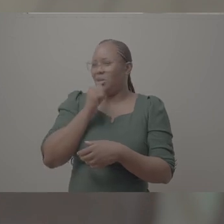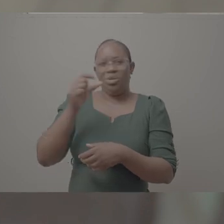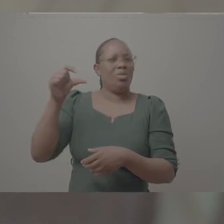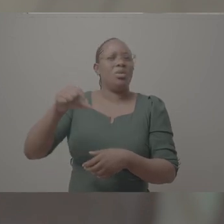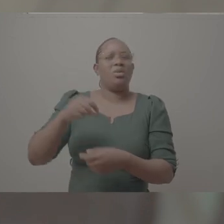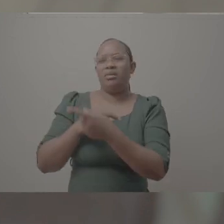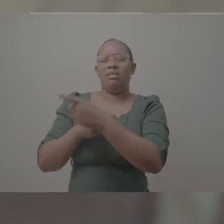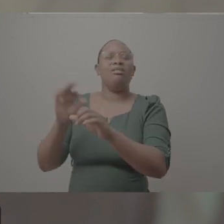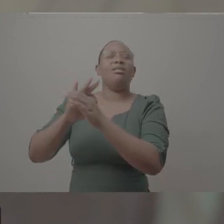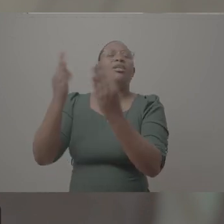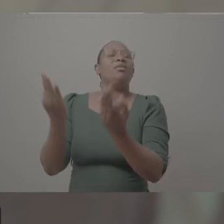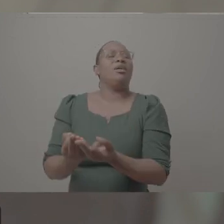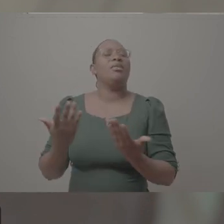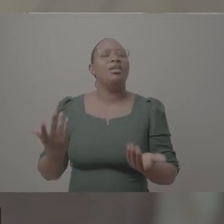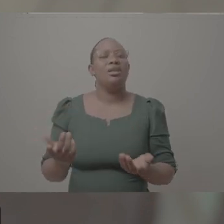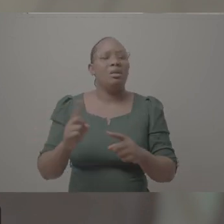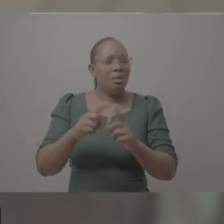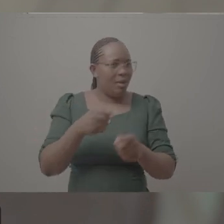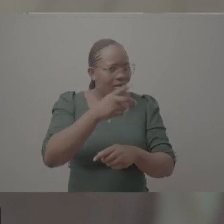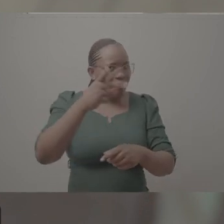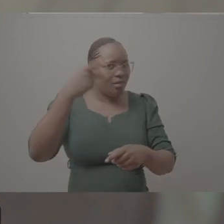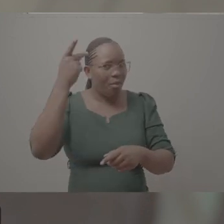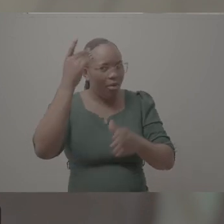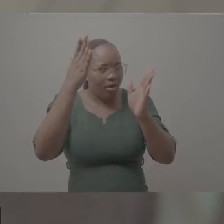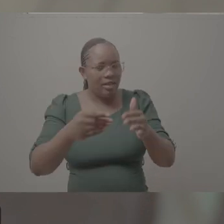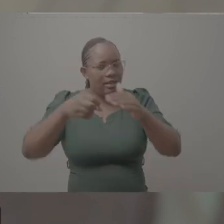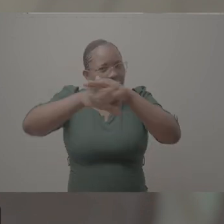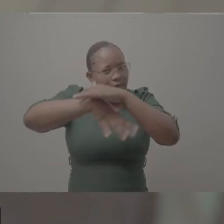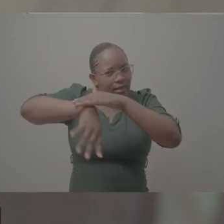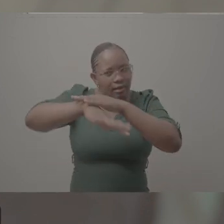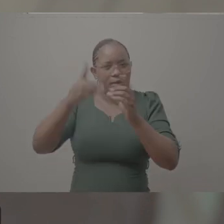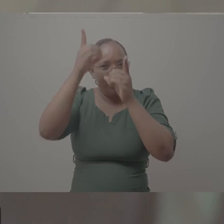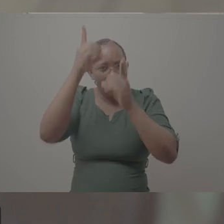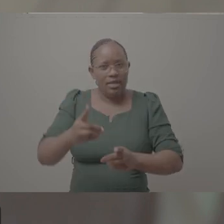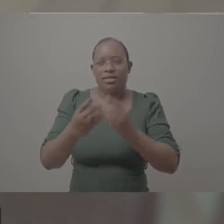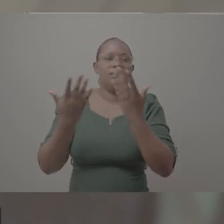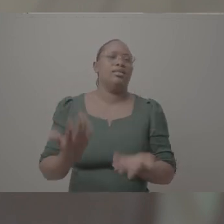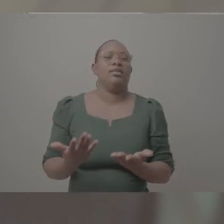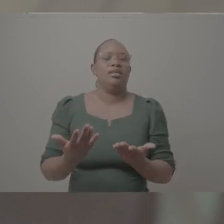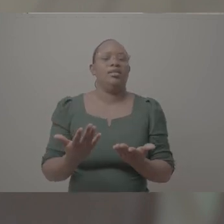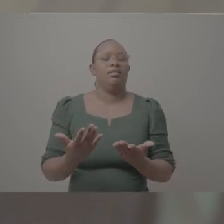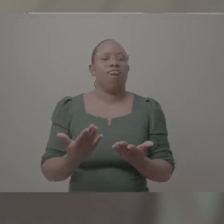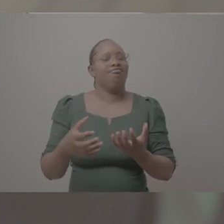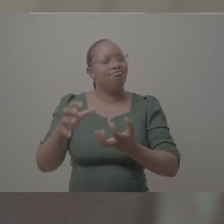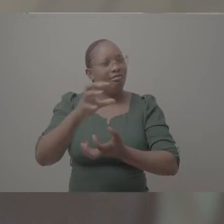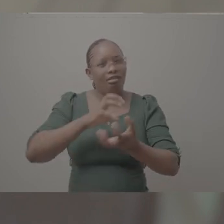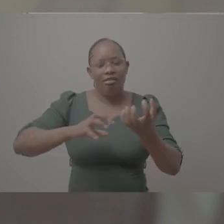influence the awards of these contracts to these companies that they could have incorporated using